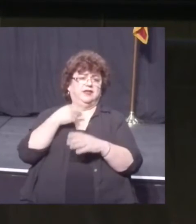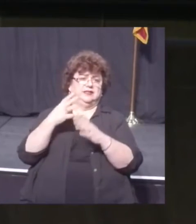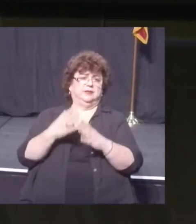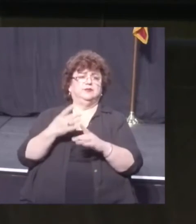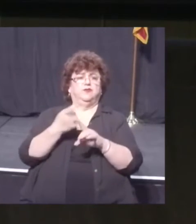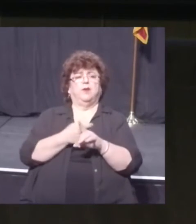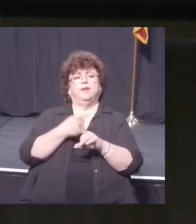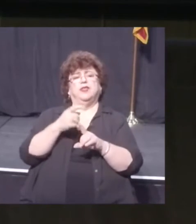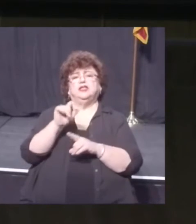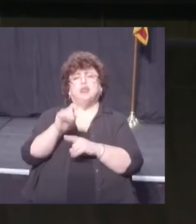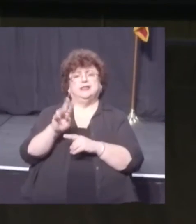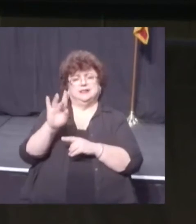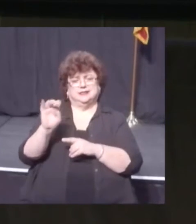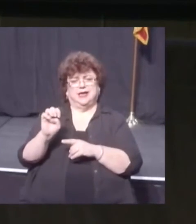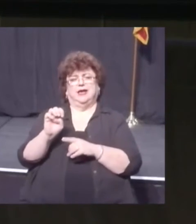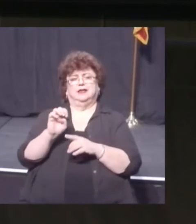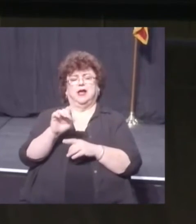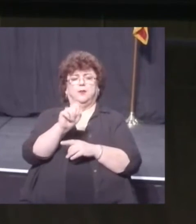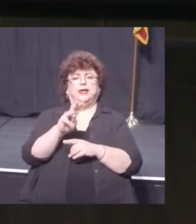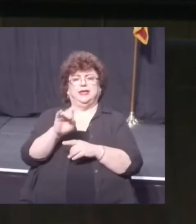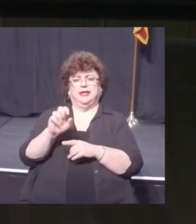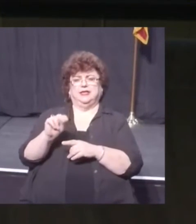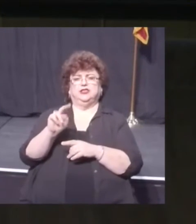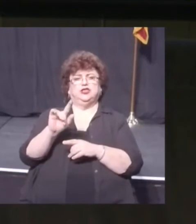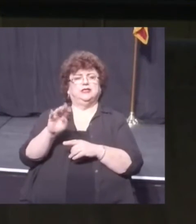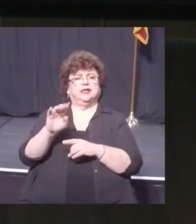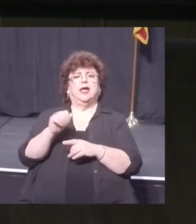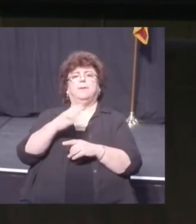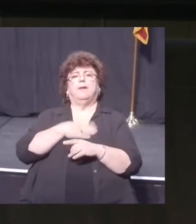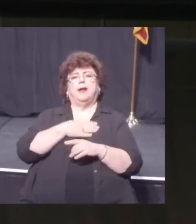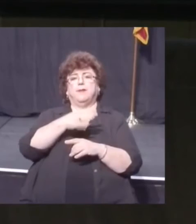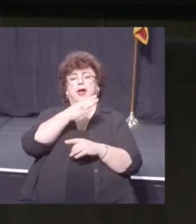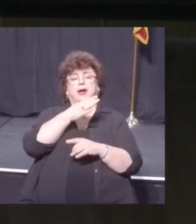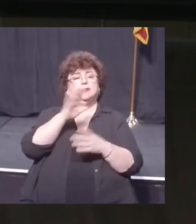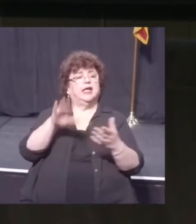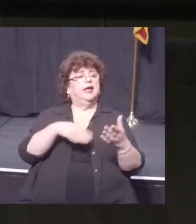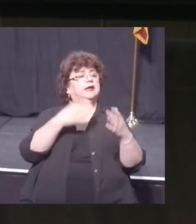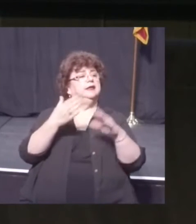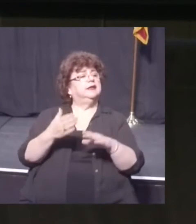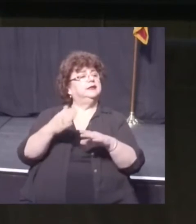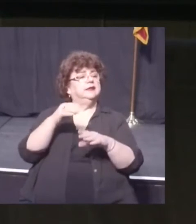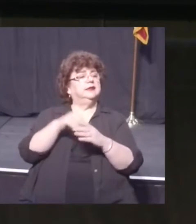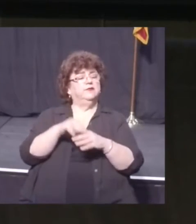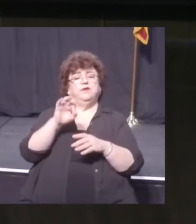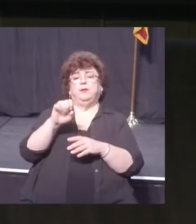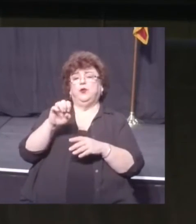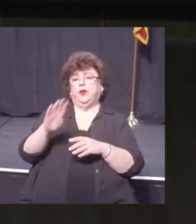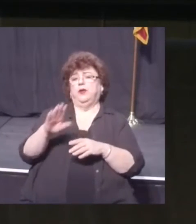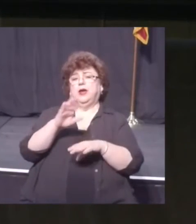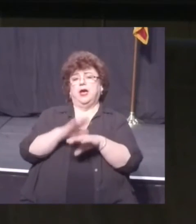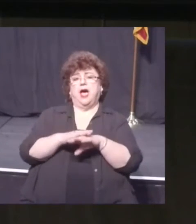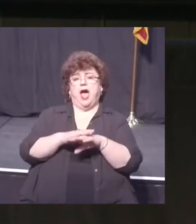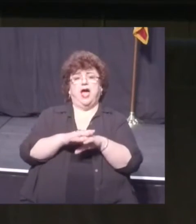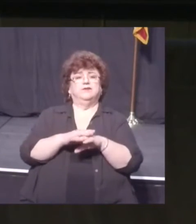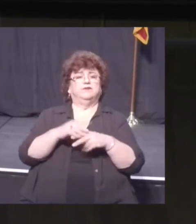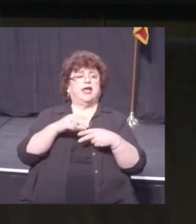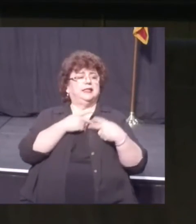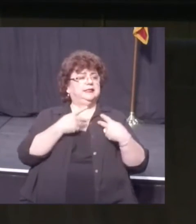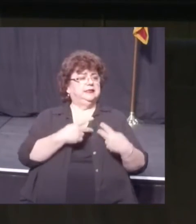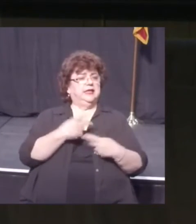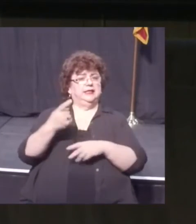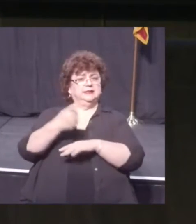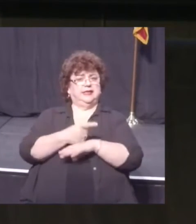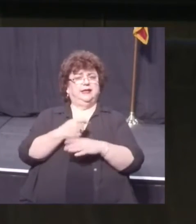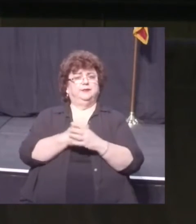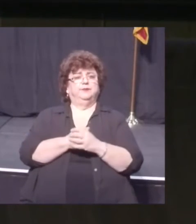genocide. My mom passed away in February on Valentine's Day, just days after learning I was